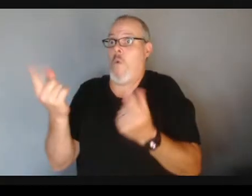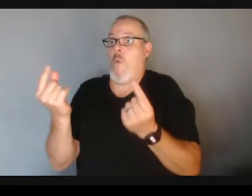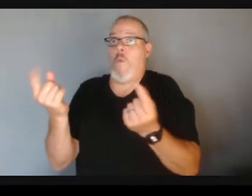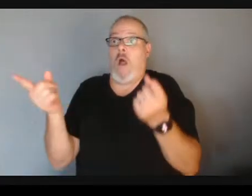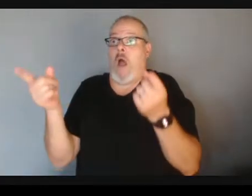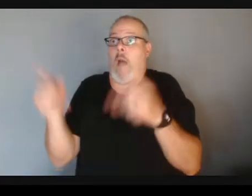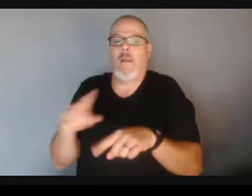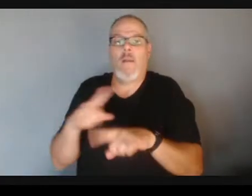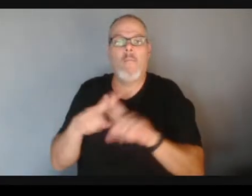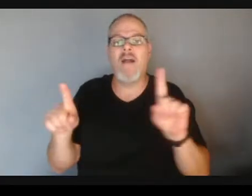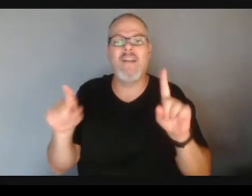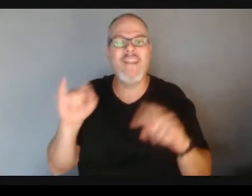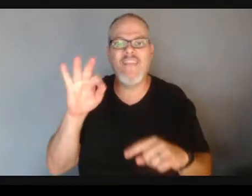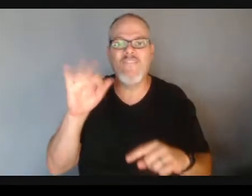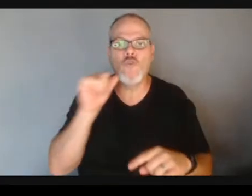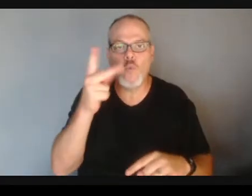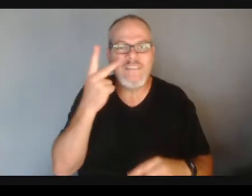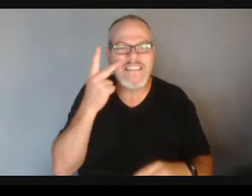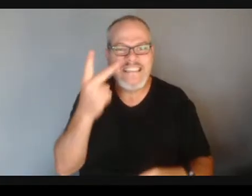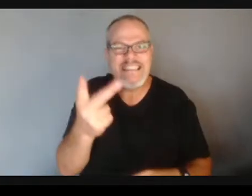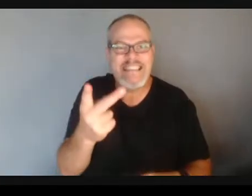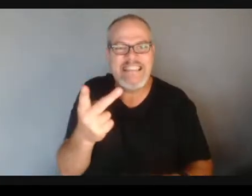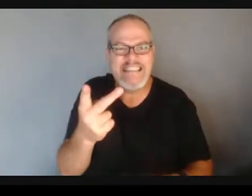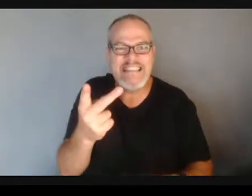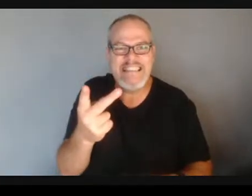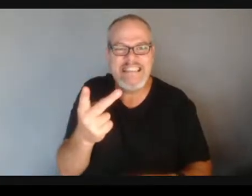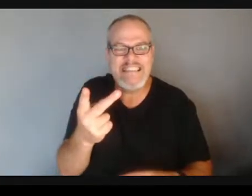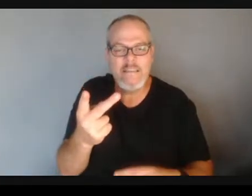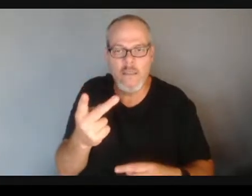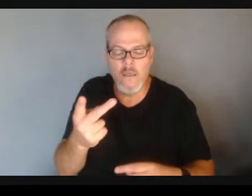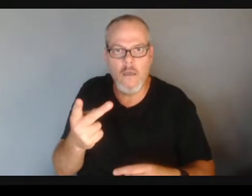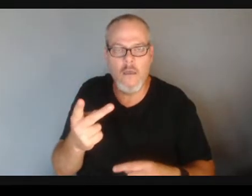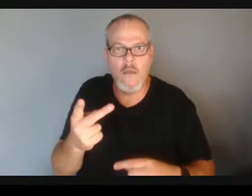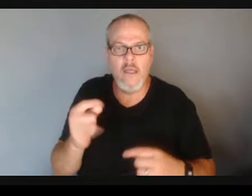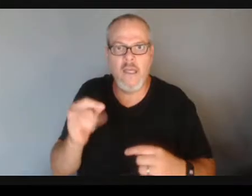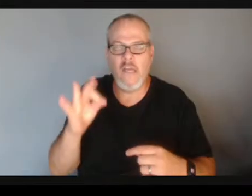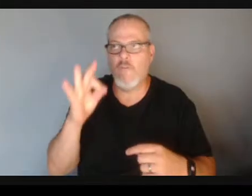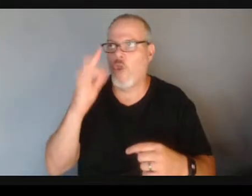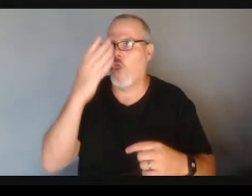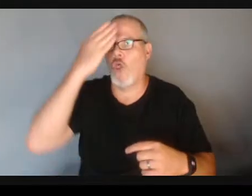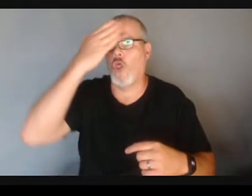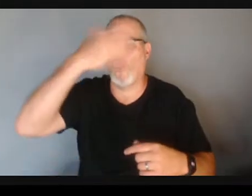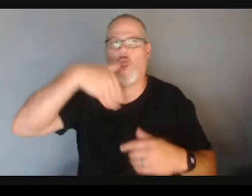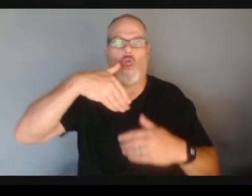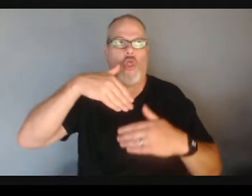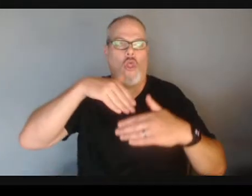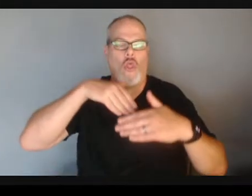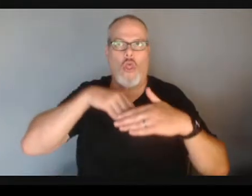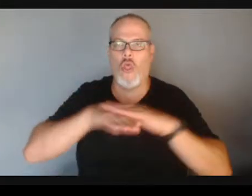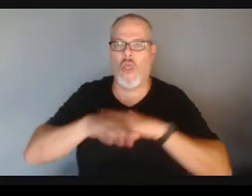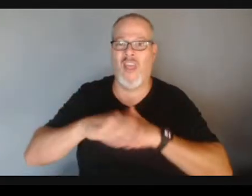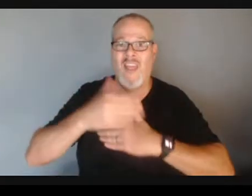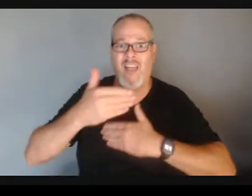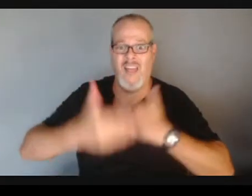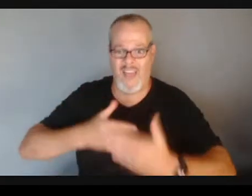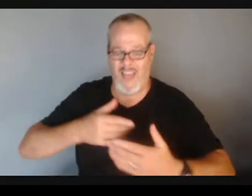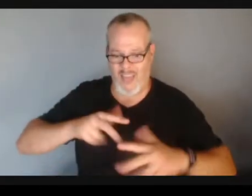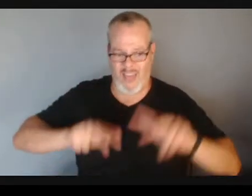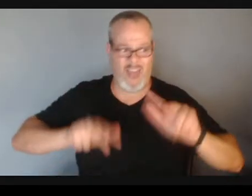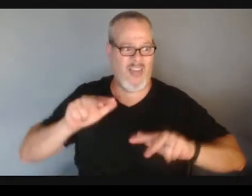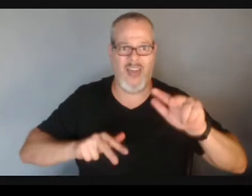but without seeing it, going into it blind, it's more likely that you're not able to